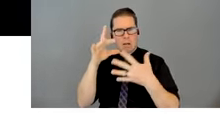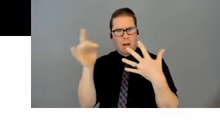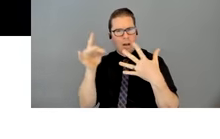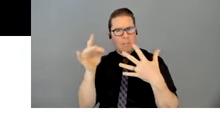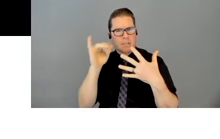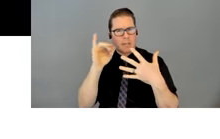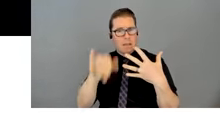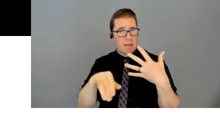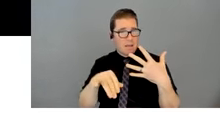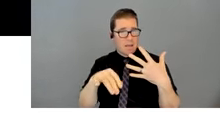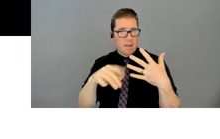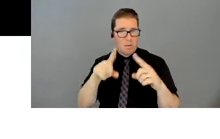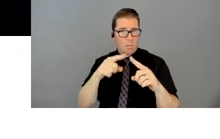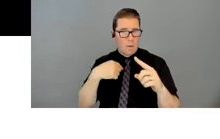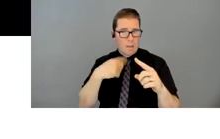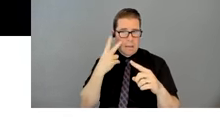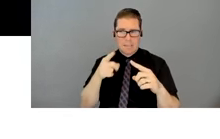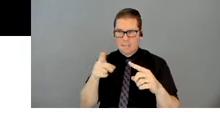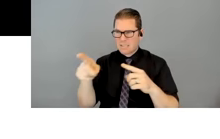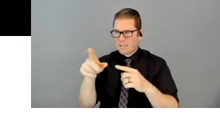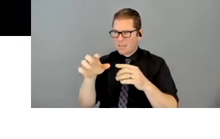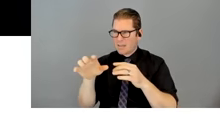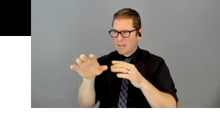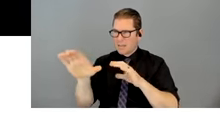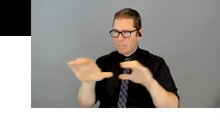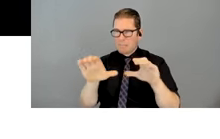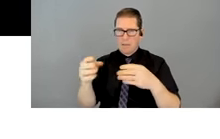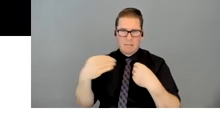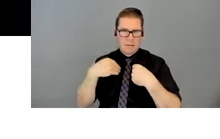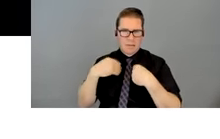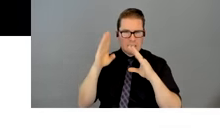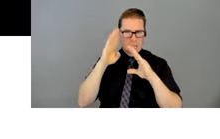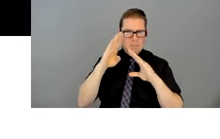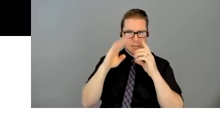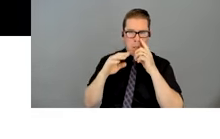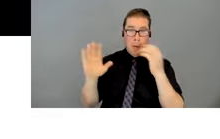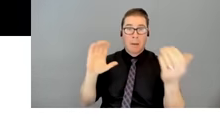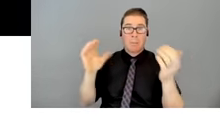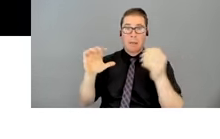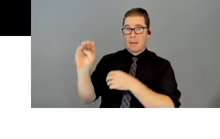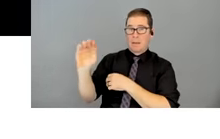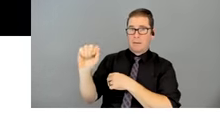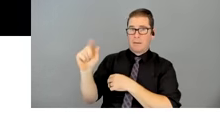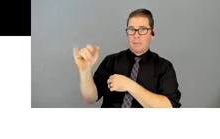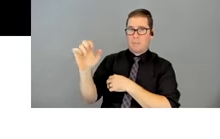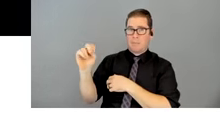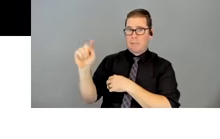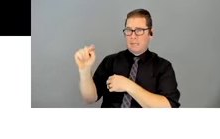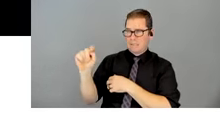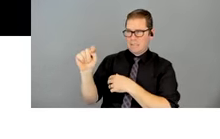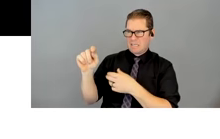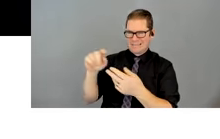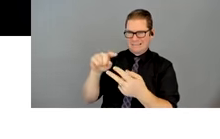concerning behavior versus going through Maxient? That's a great question. For me, the